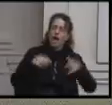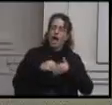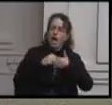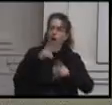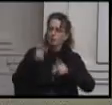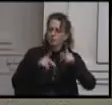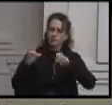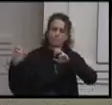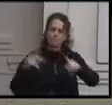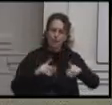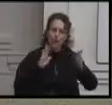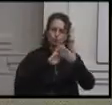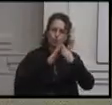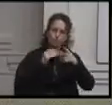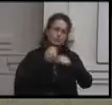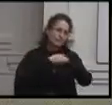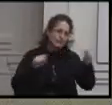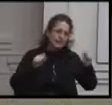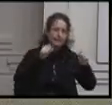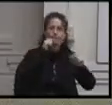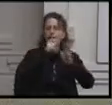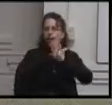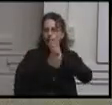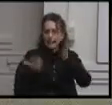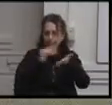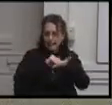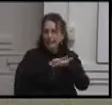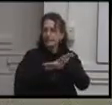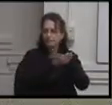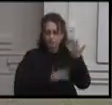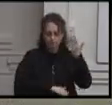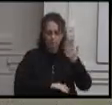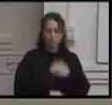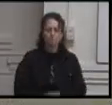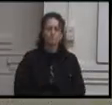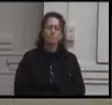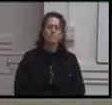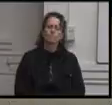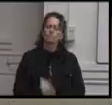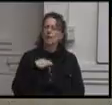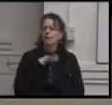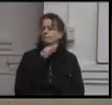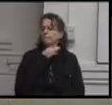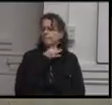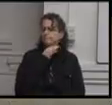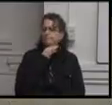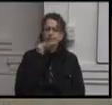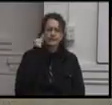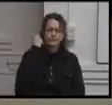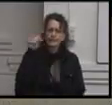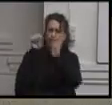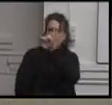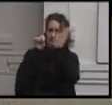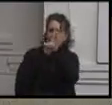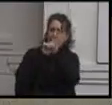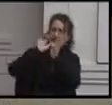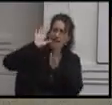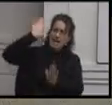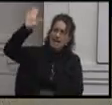that there's been an increased focus at the state level on trying to